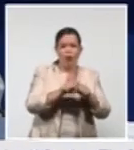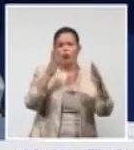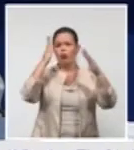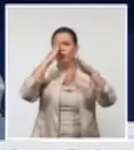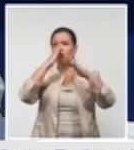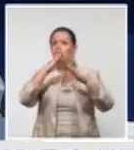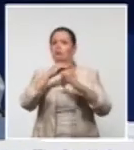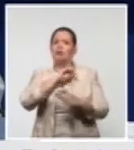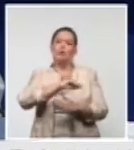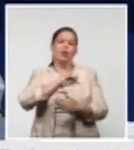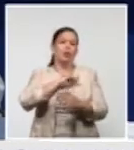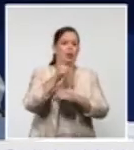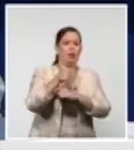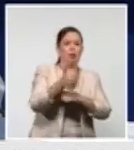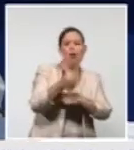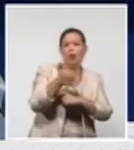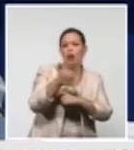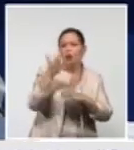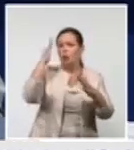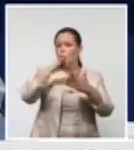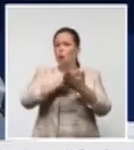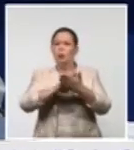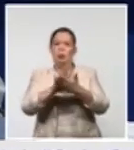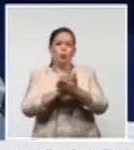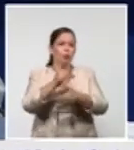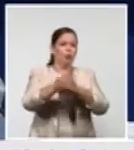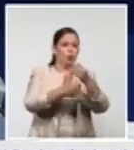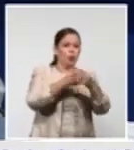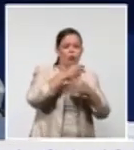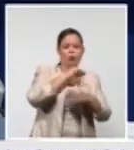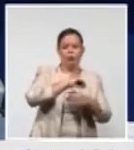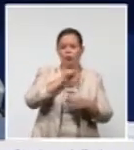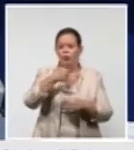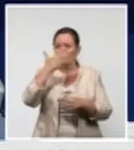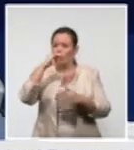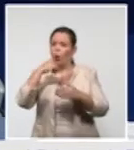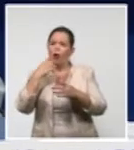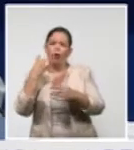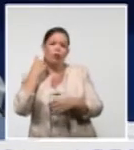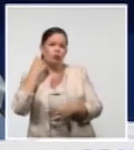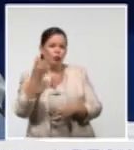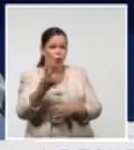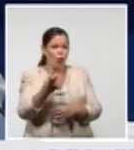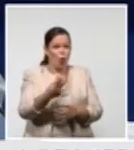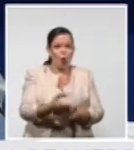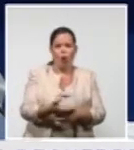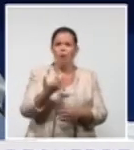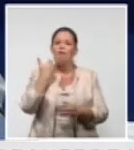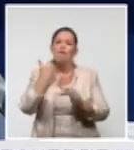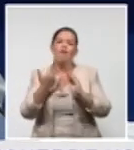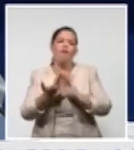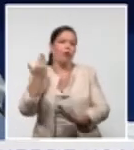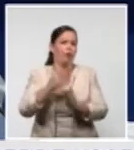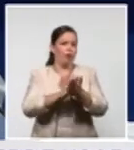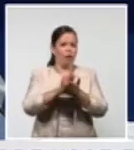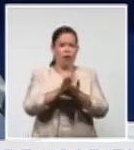group, 8 positive cases yesterday are under the age of 20, for a total